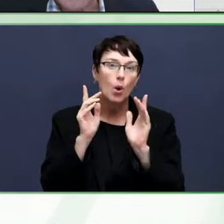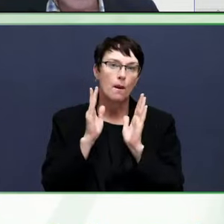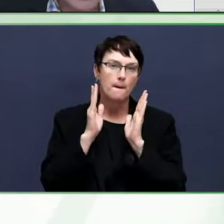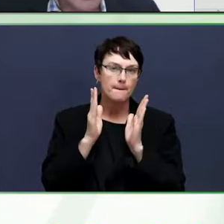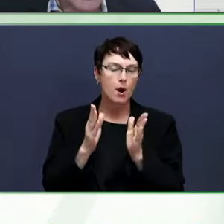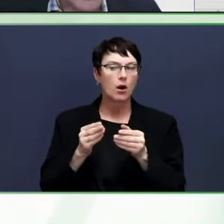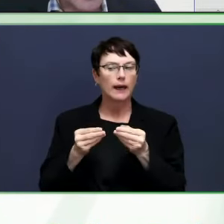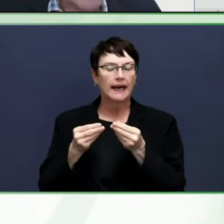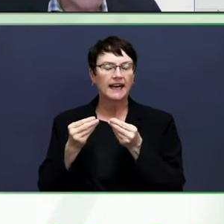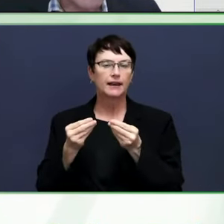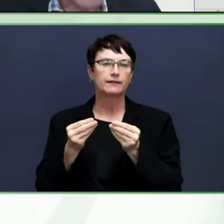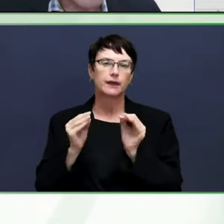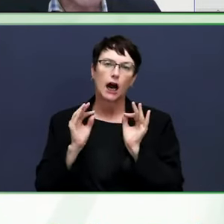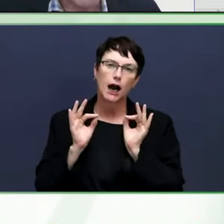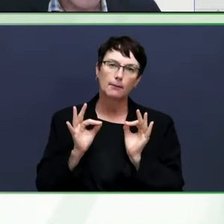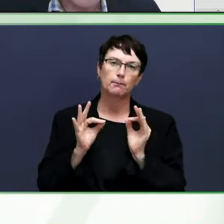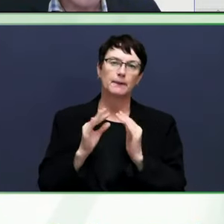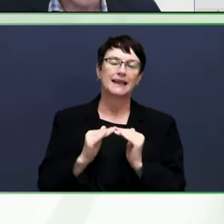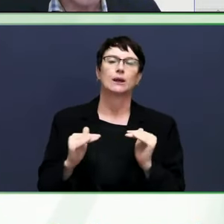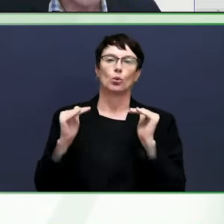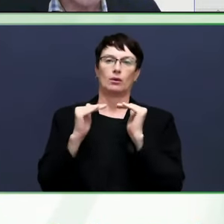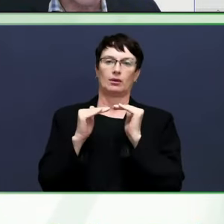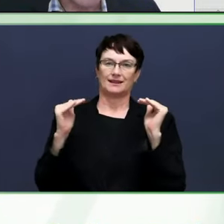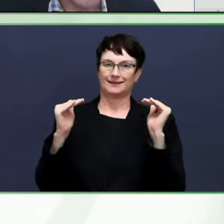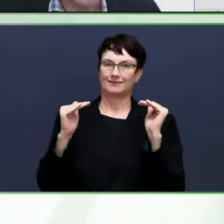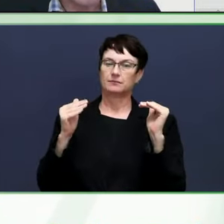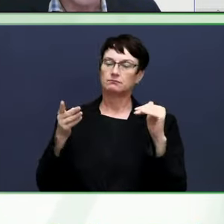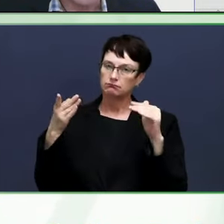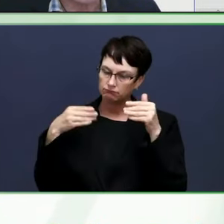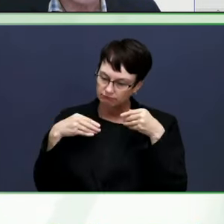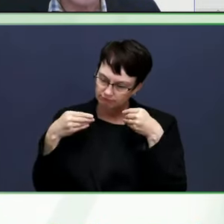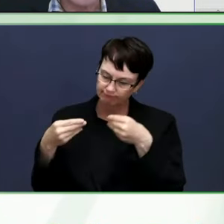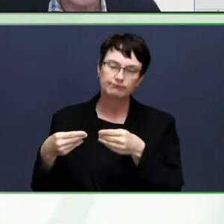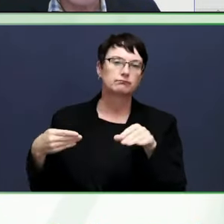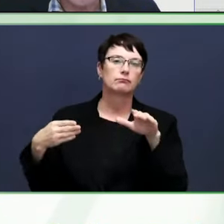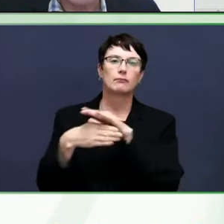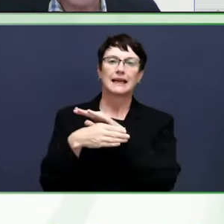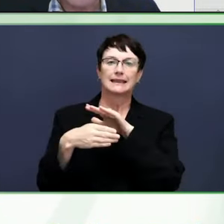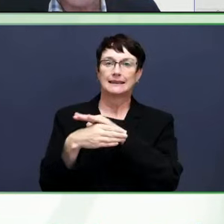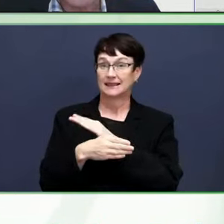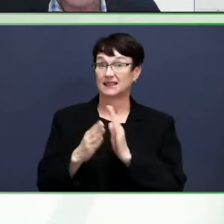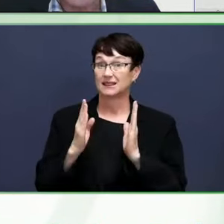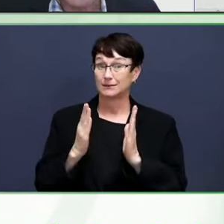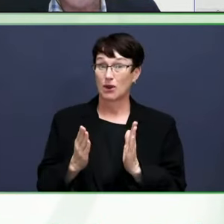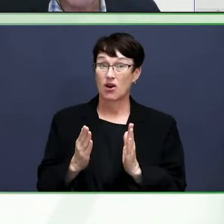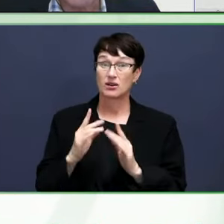the other hand, it also stipulates that it is the